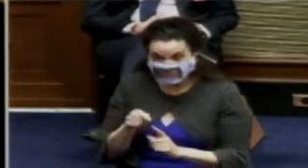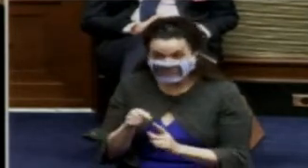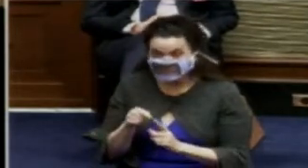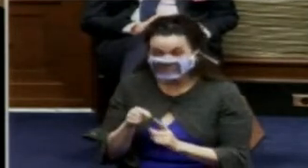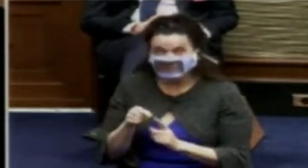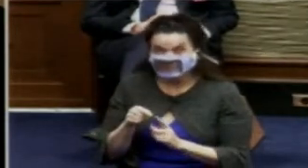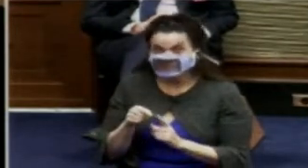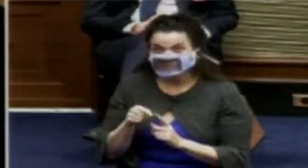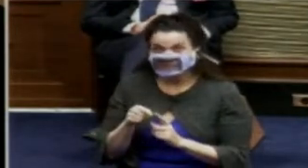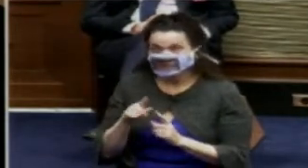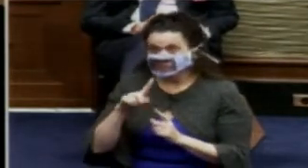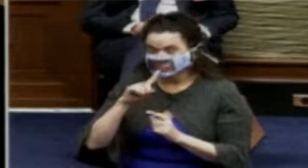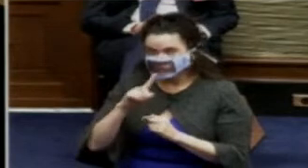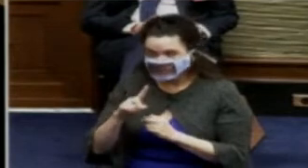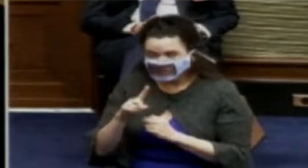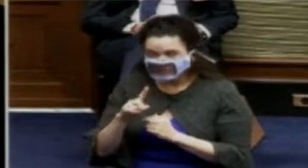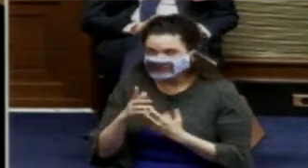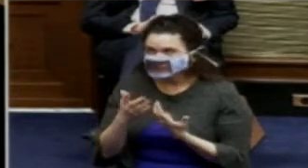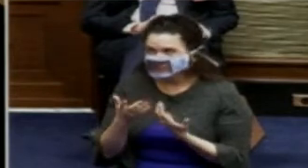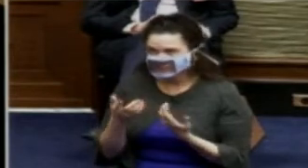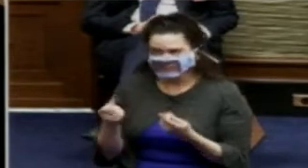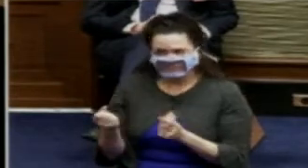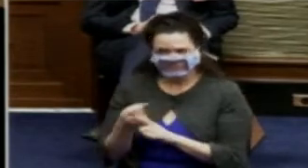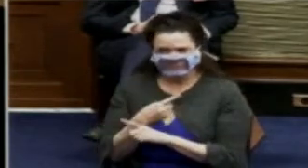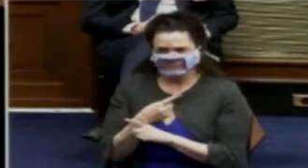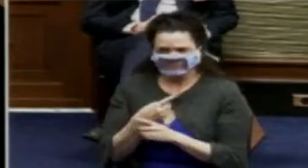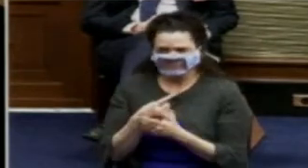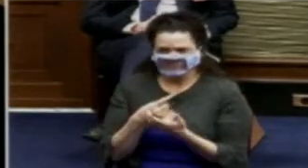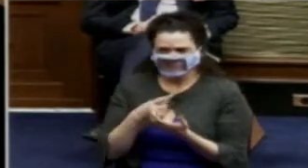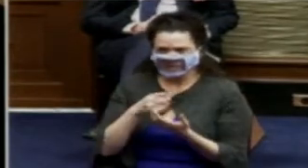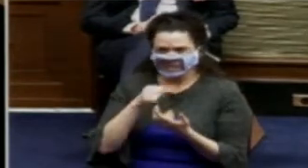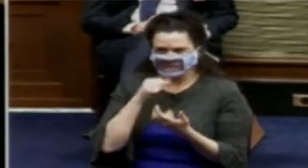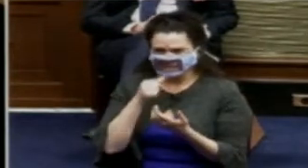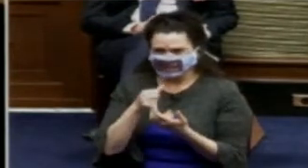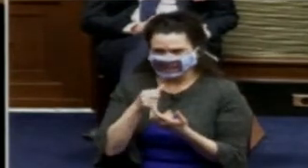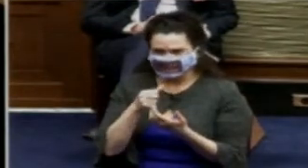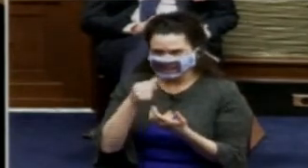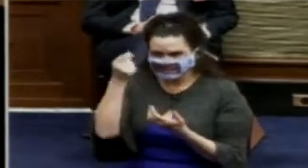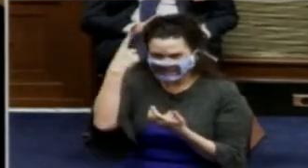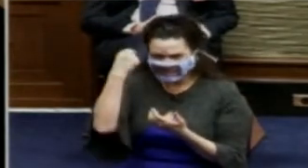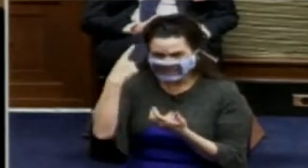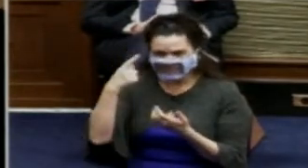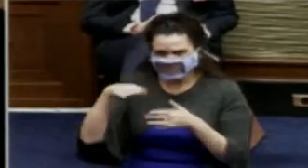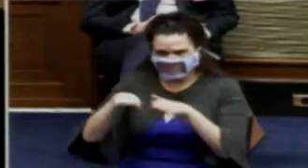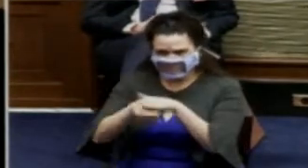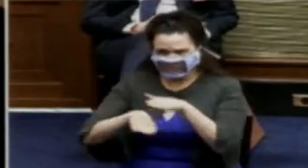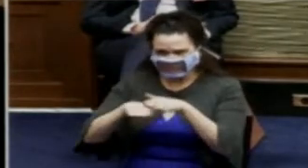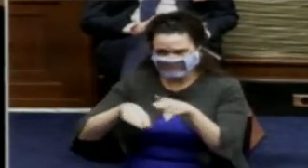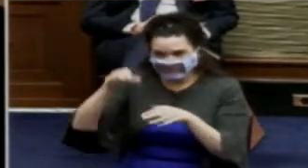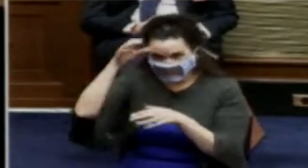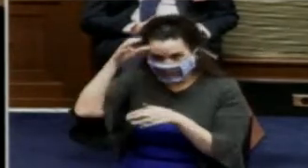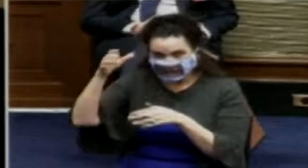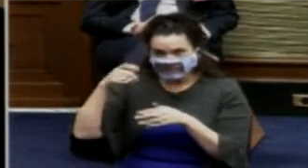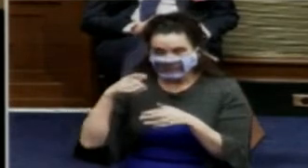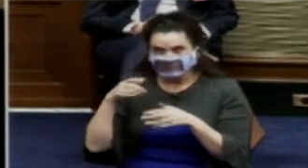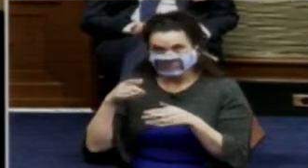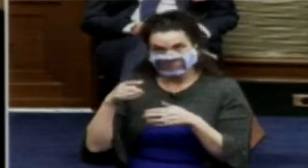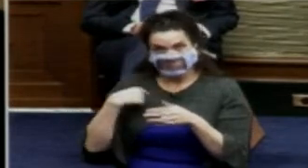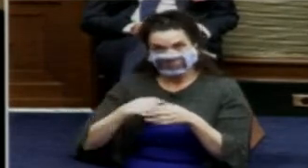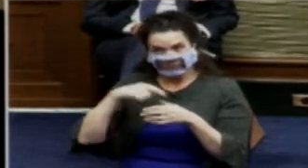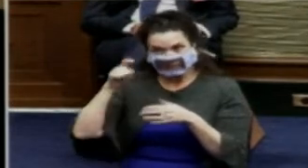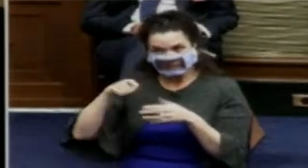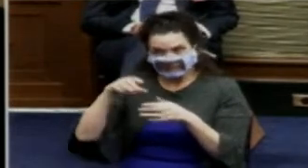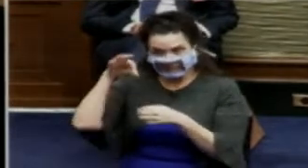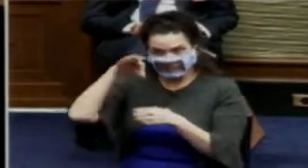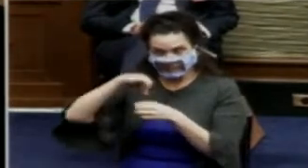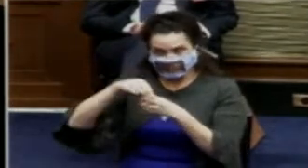really undermine the basic notion that we're really talking about voting rights for American